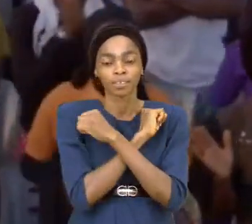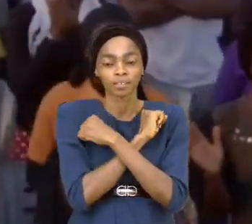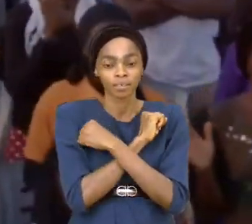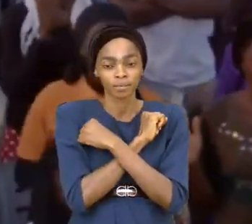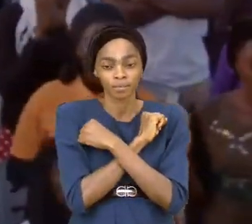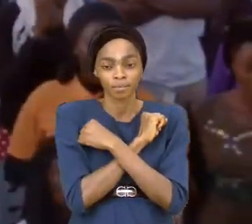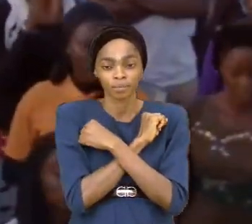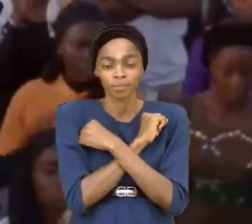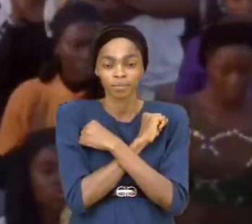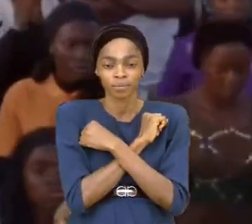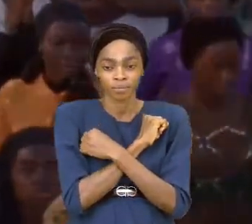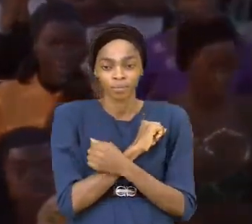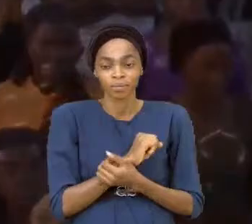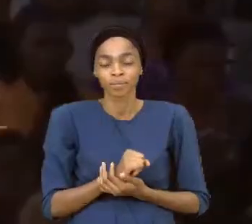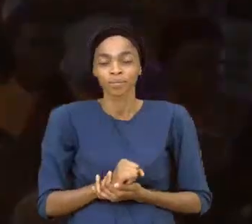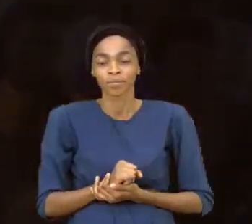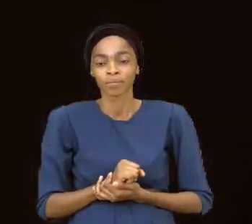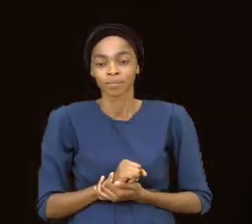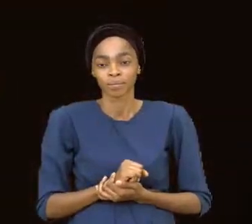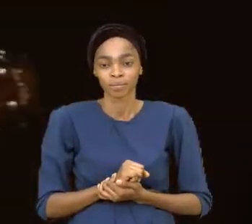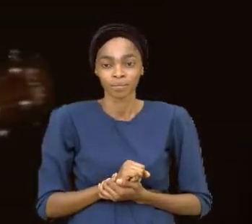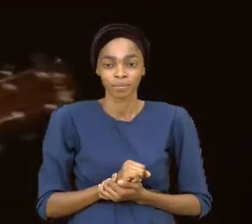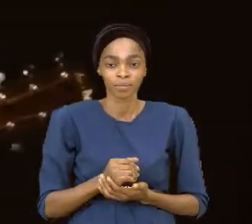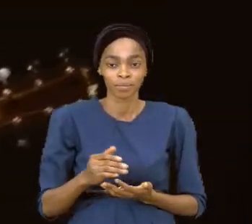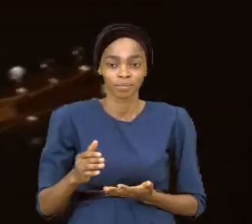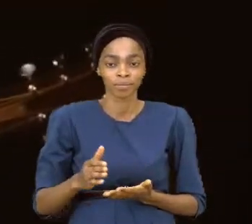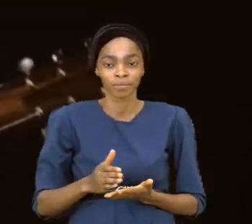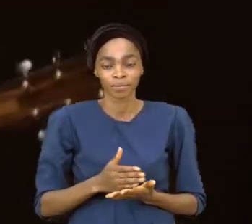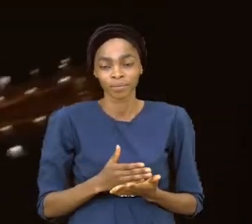This is the gospel. We sing out.